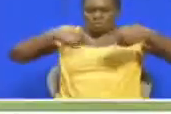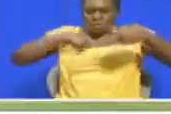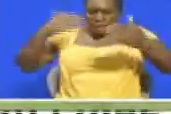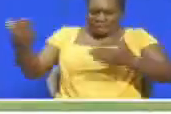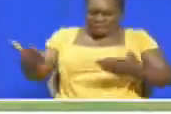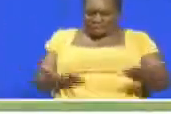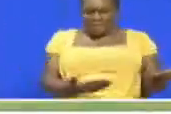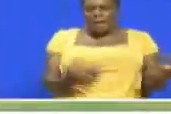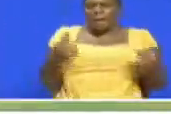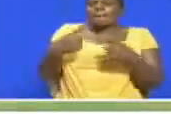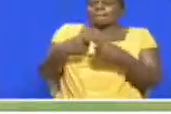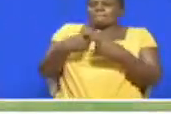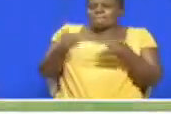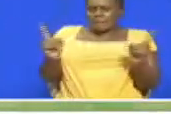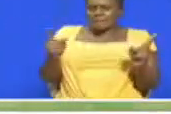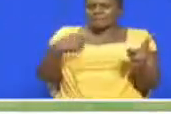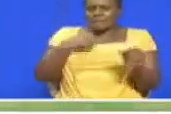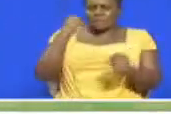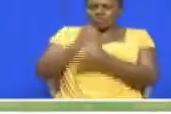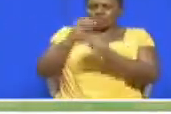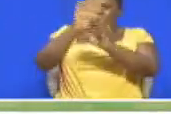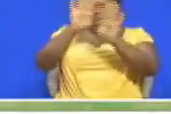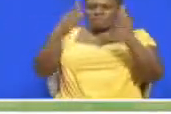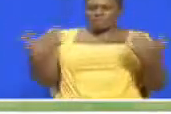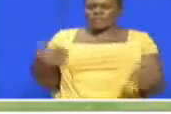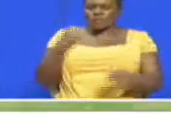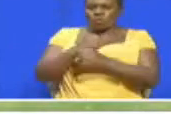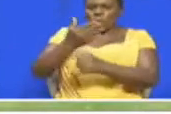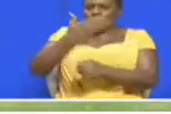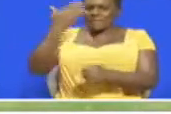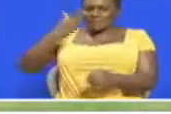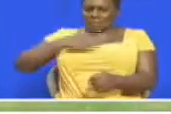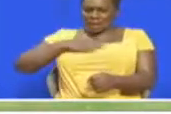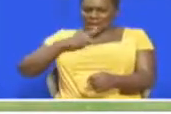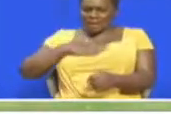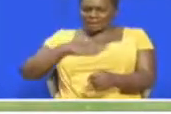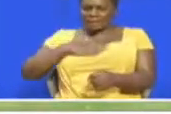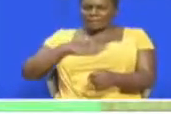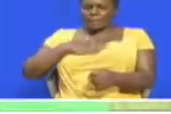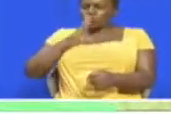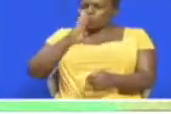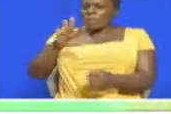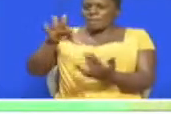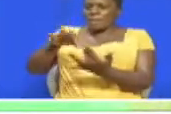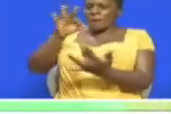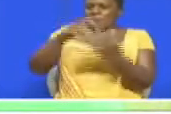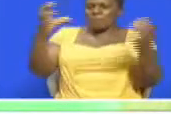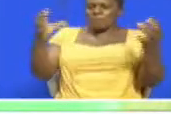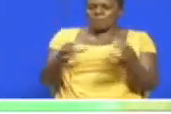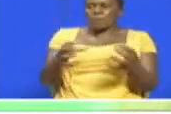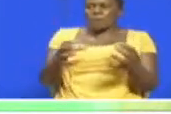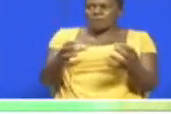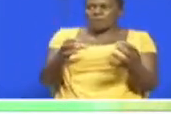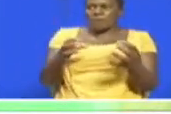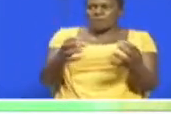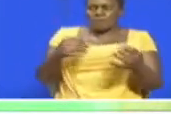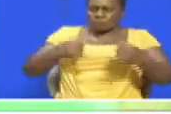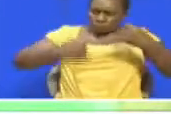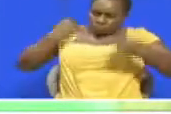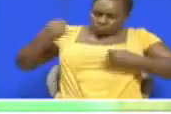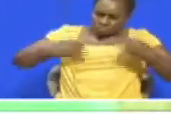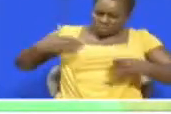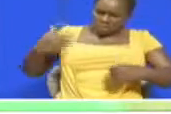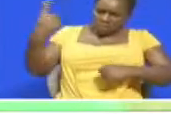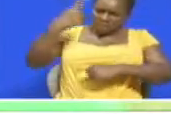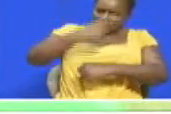bring. But yeah, I'm doing everything and doing my best to be in the selection. We didn't have so much time. Every day